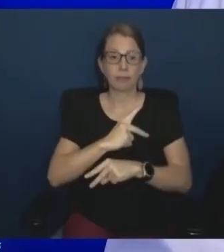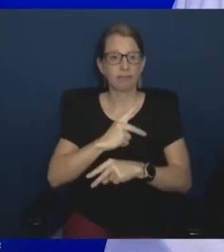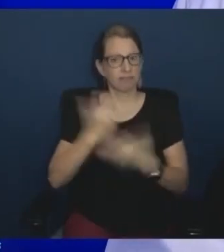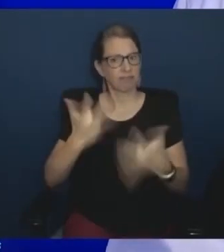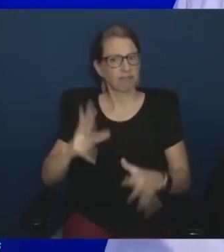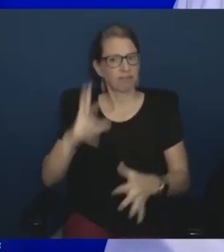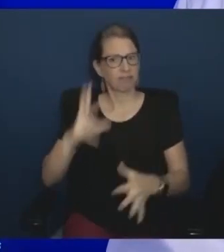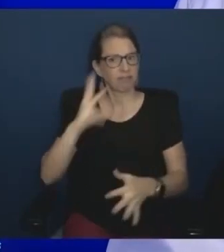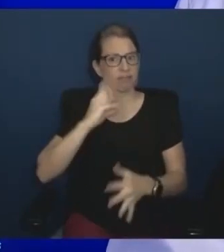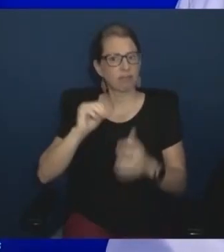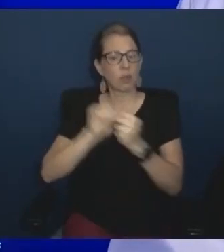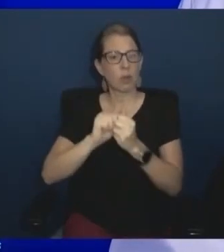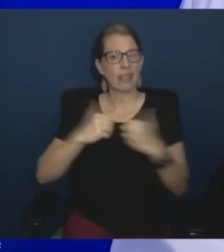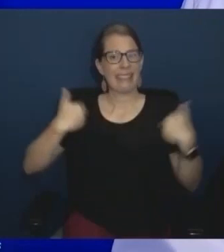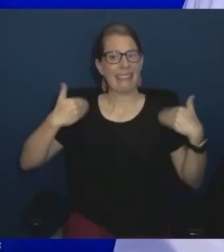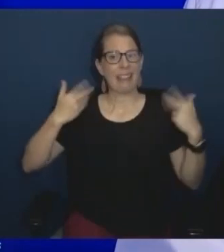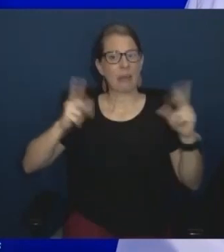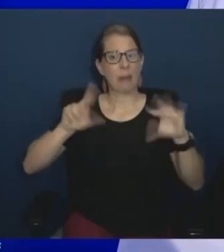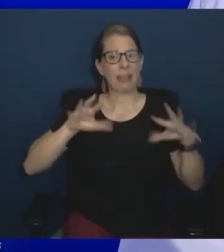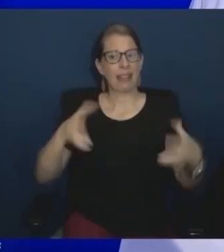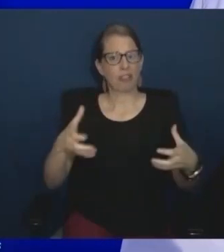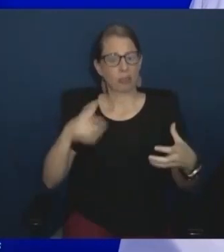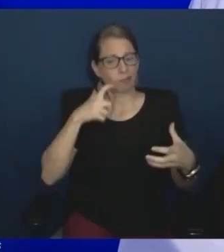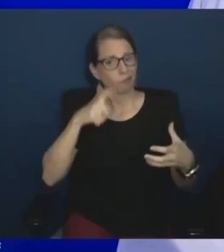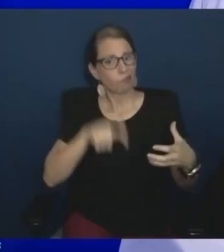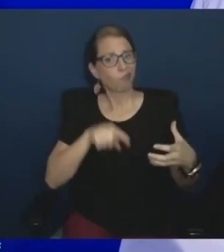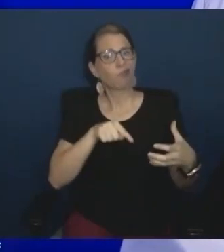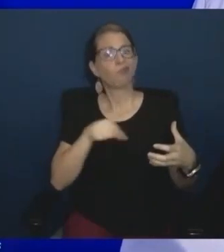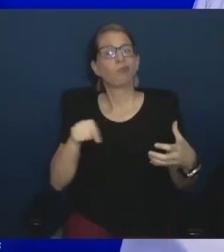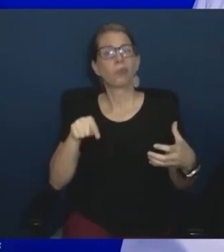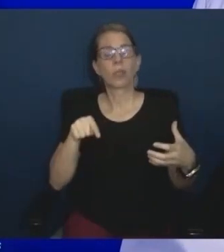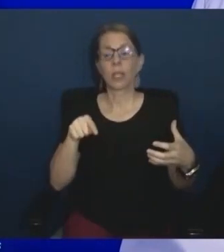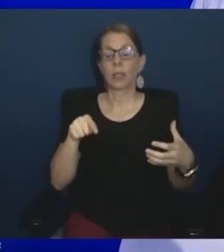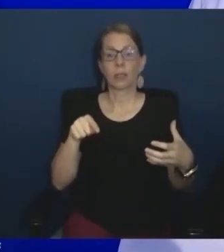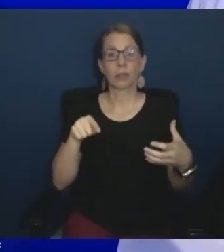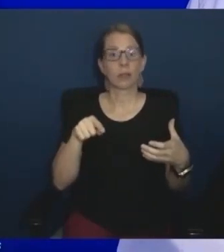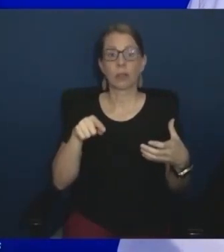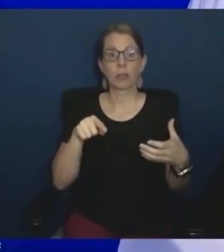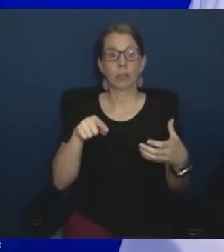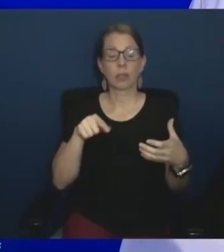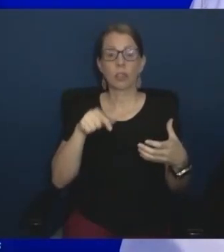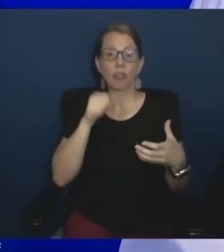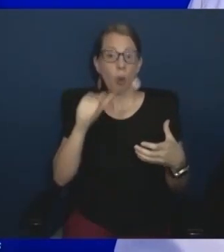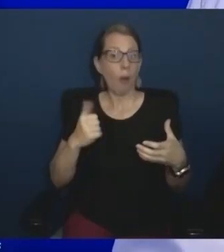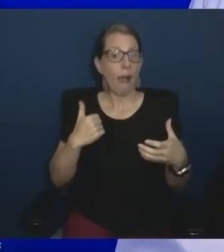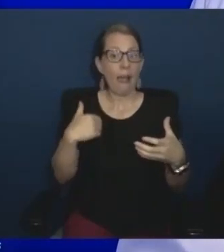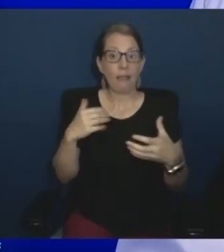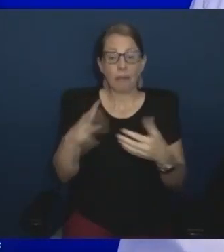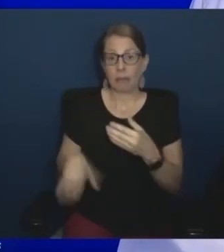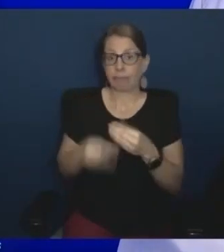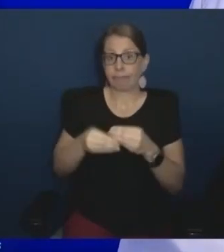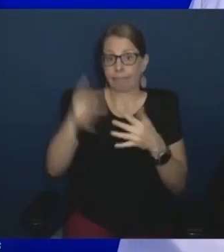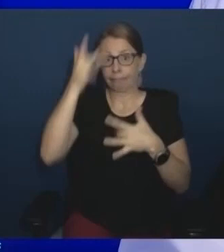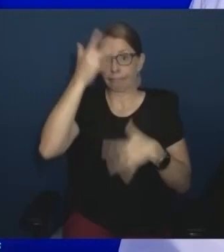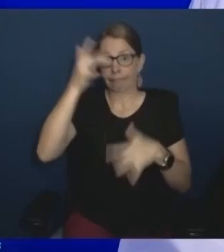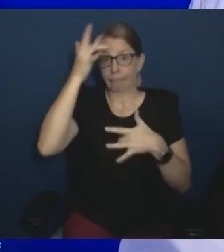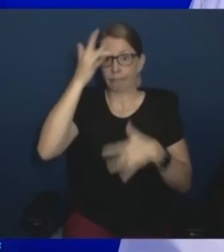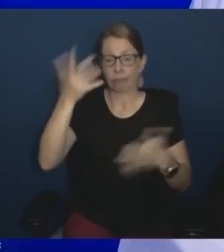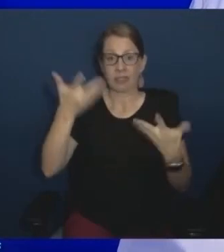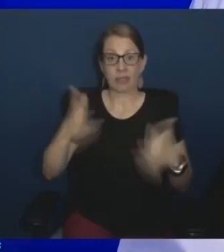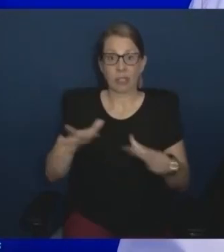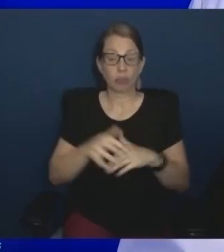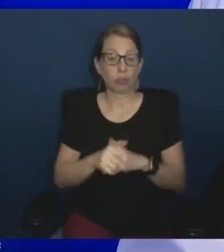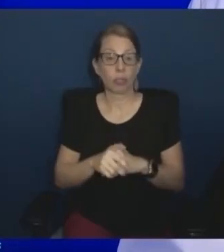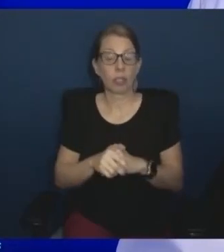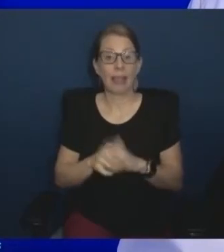these younger populations, these populations that don't have those comorbid conditions. We've talked about it, how our average